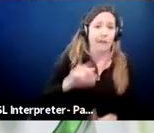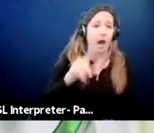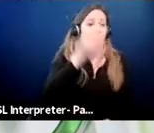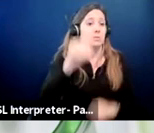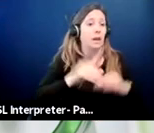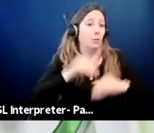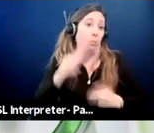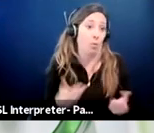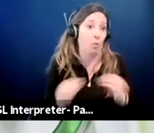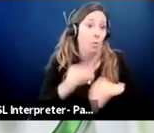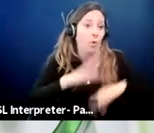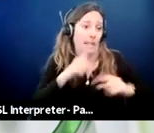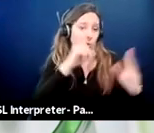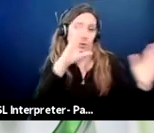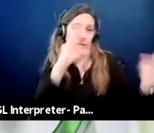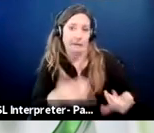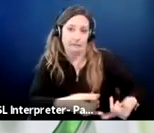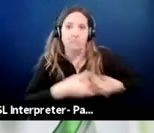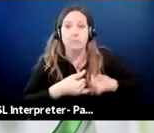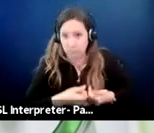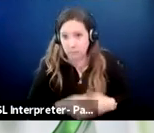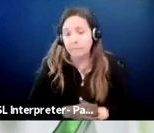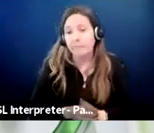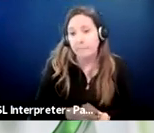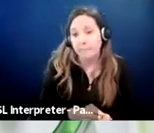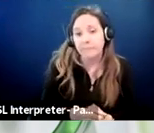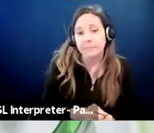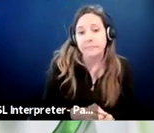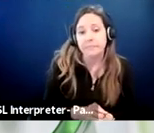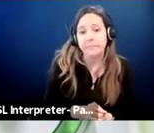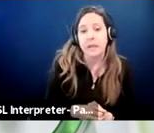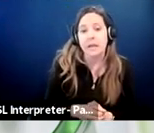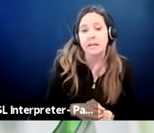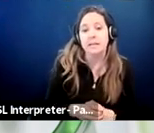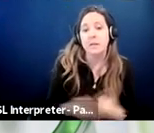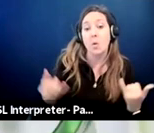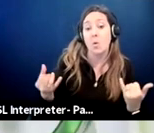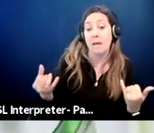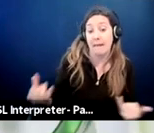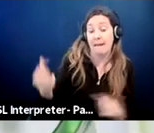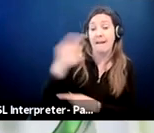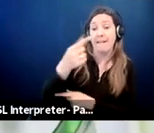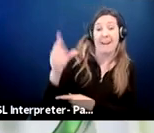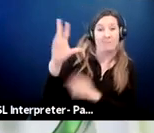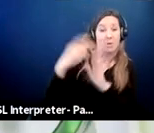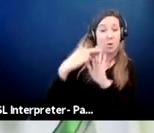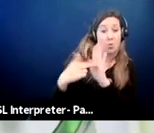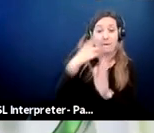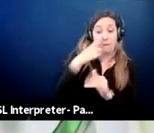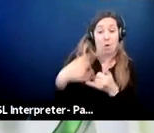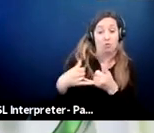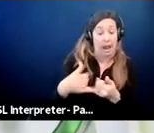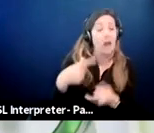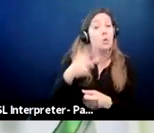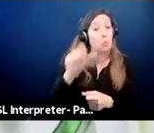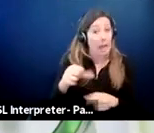the stacking side of government grants, and I was going to get to this when I get to the grants, but I'll cover it now, is the government rule is you can utilize as many grants